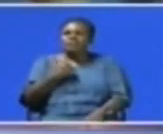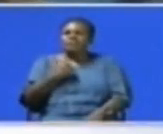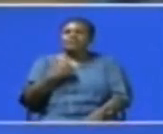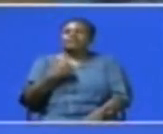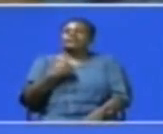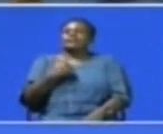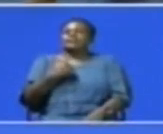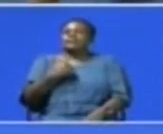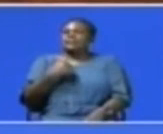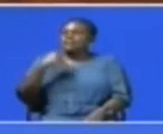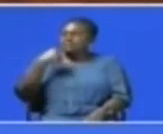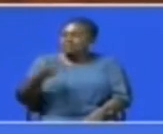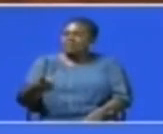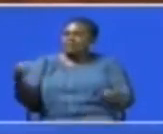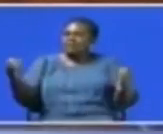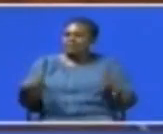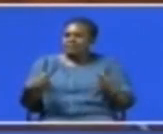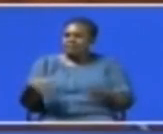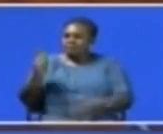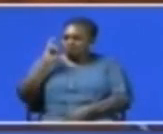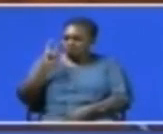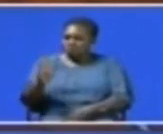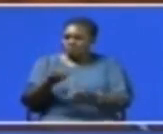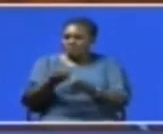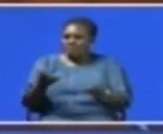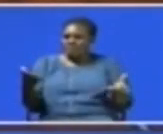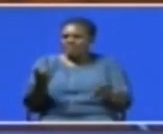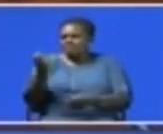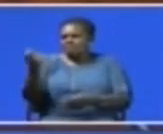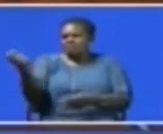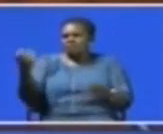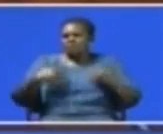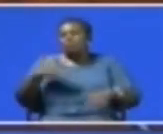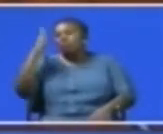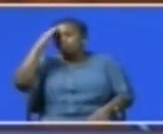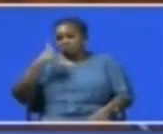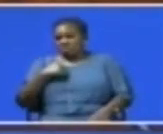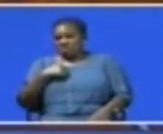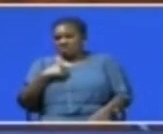very deliberate from it. We have witnessed very few people knew me.